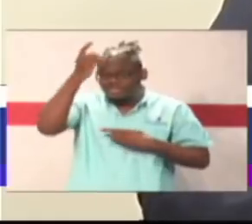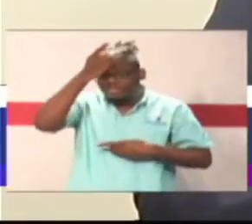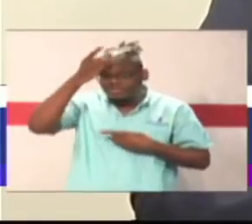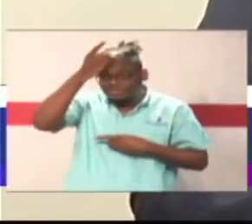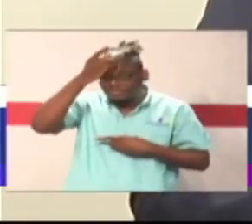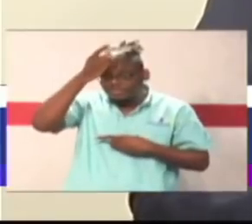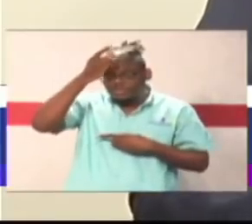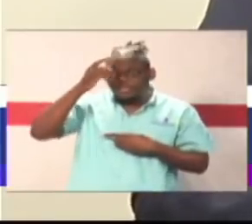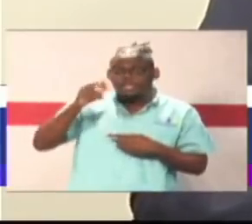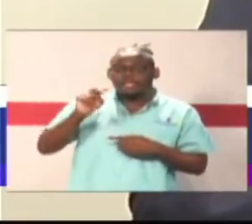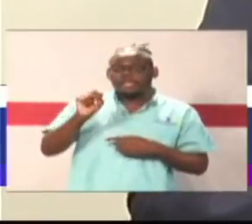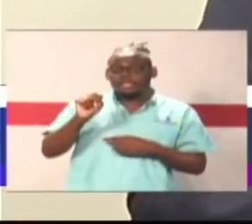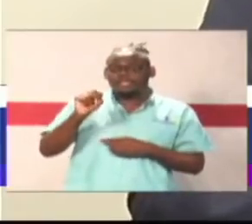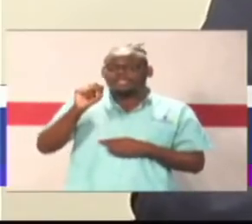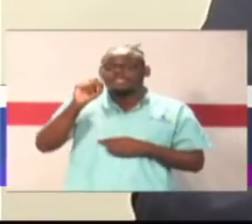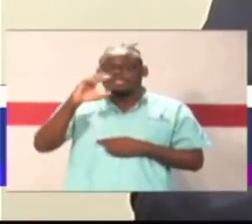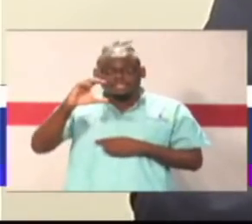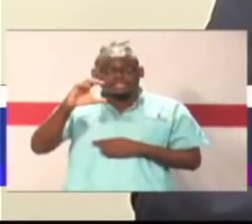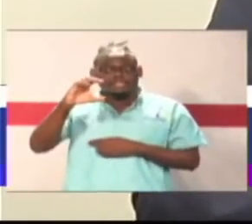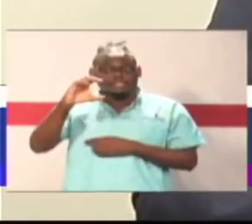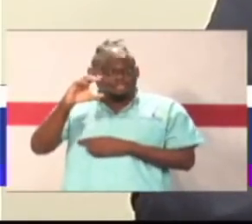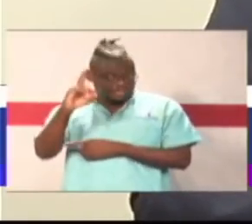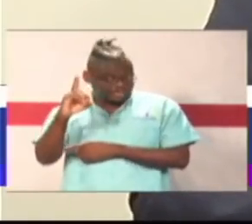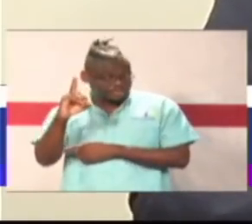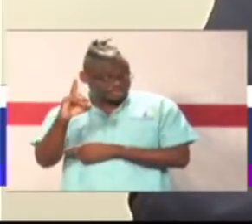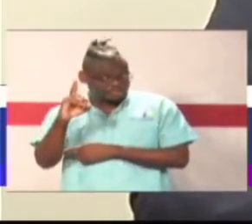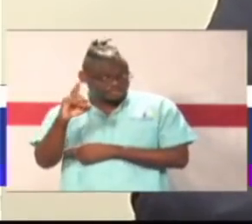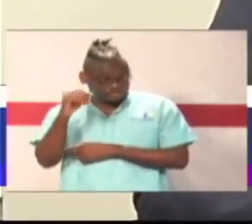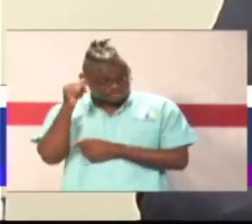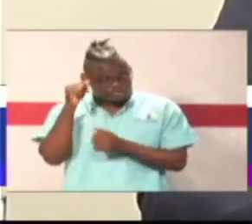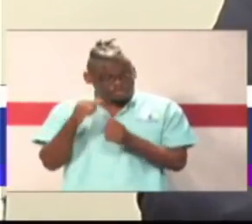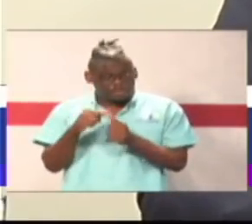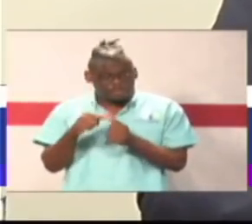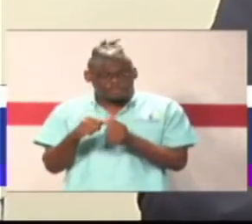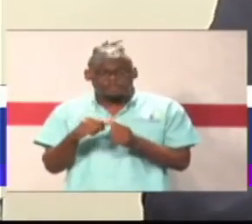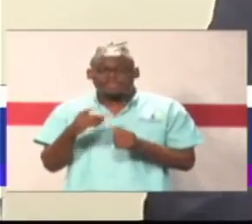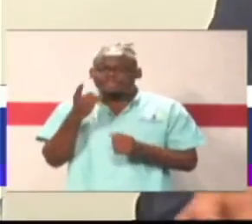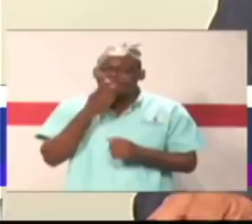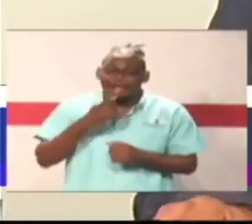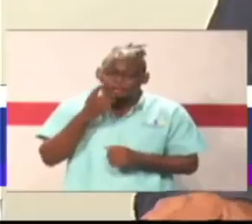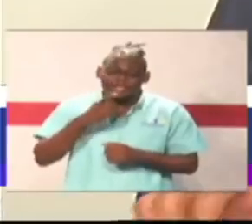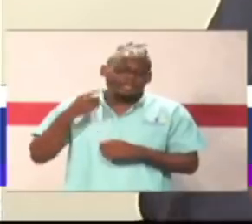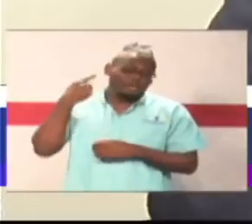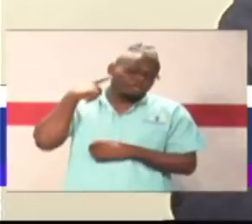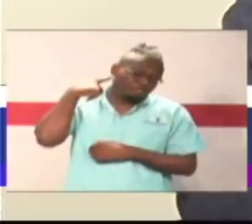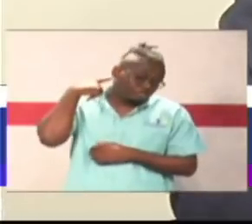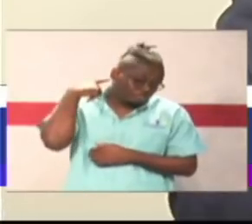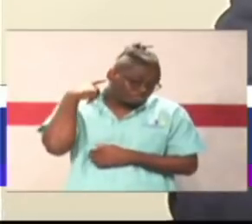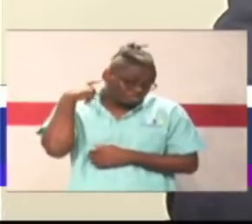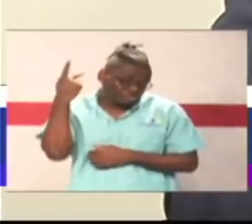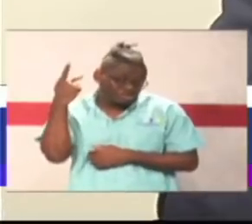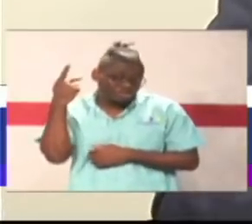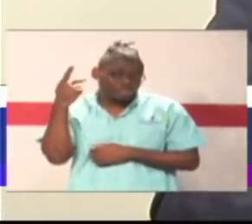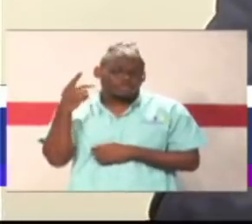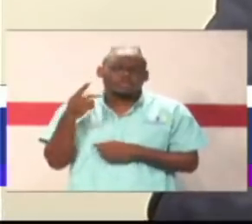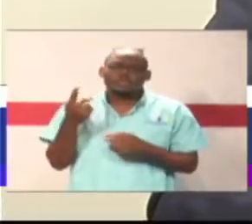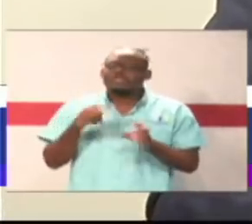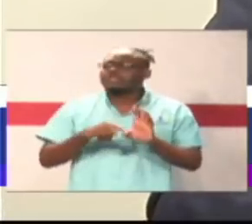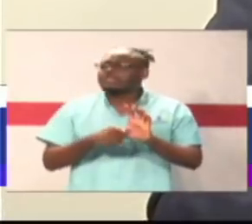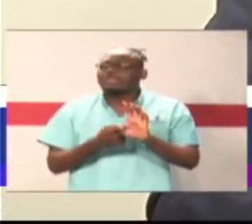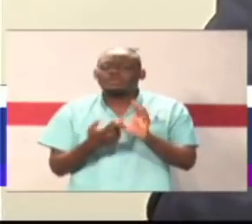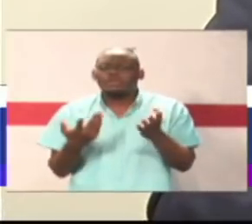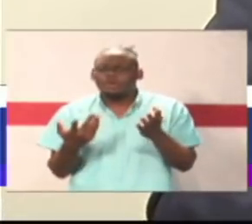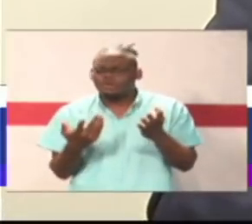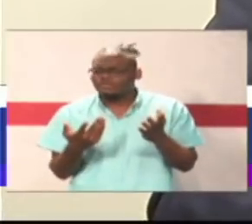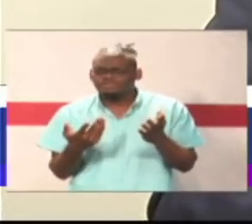diseases like diabetes, hypertension, and so on. We started running